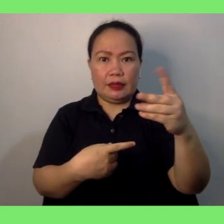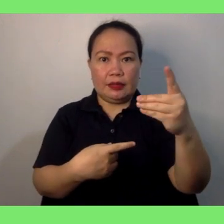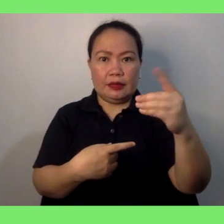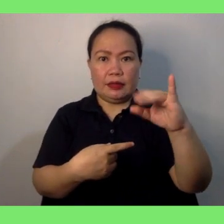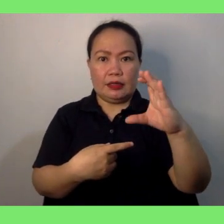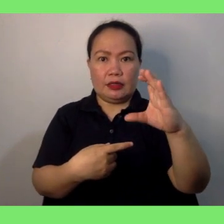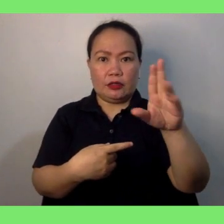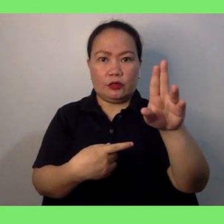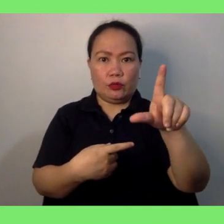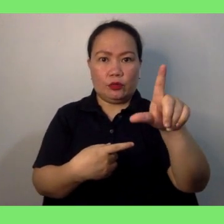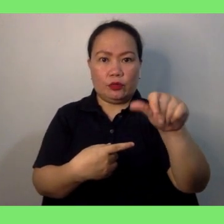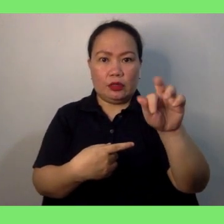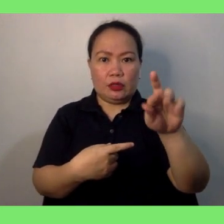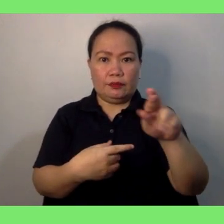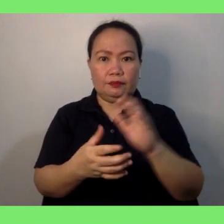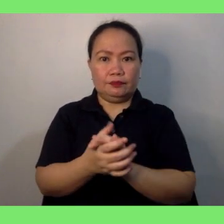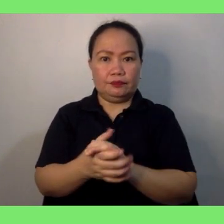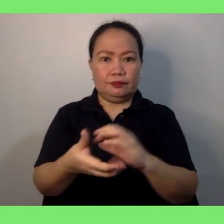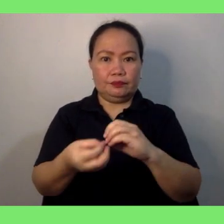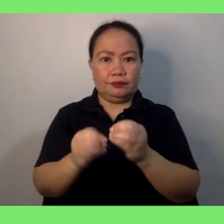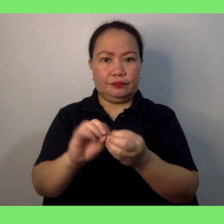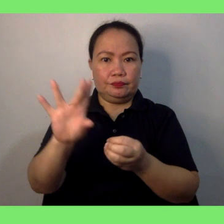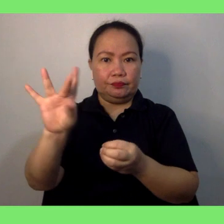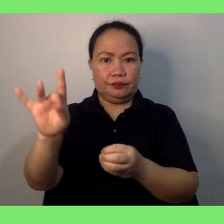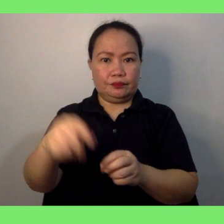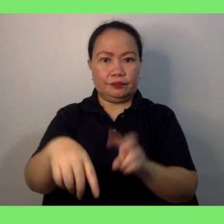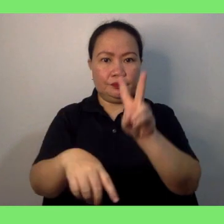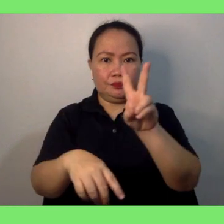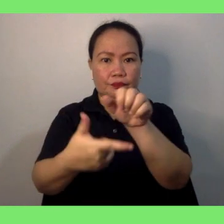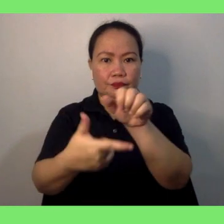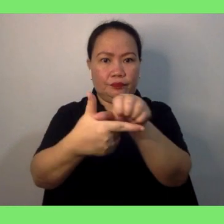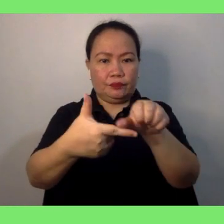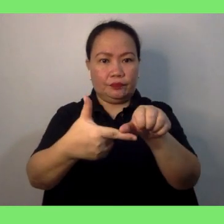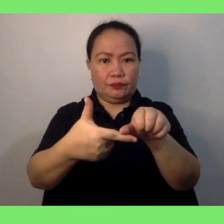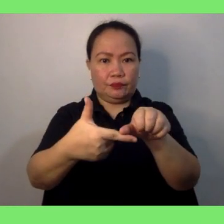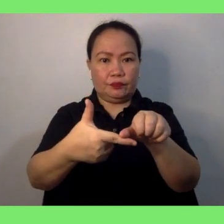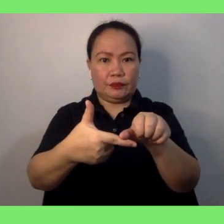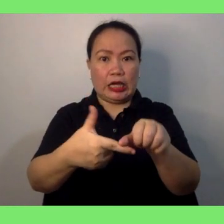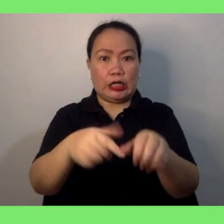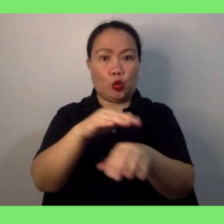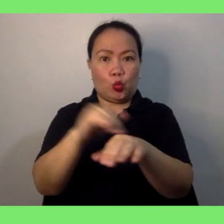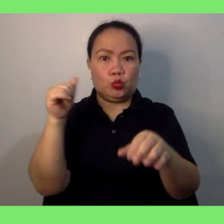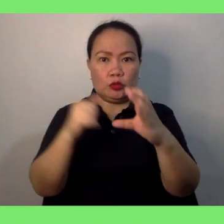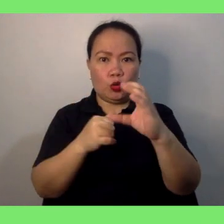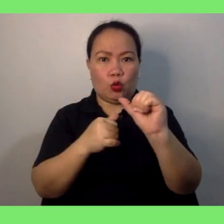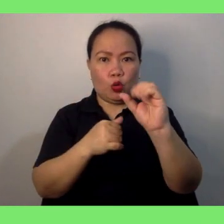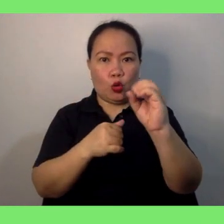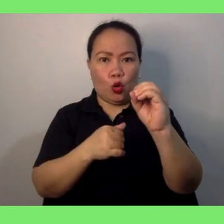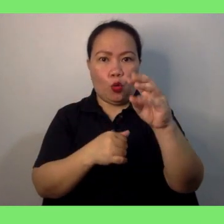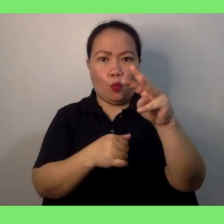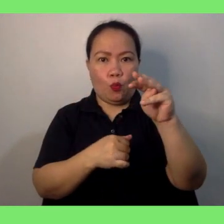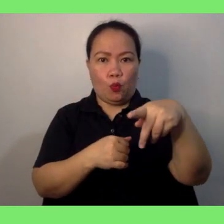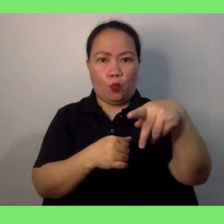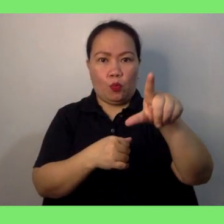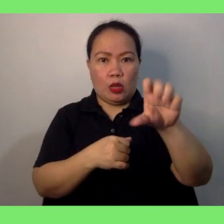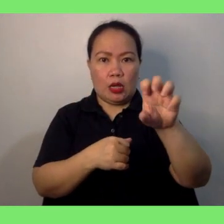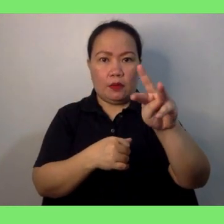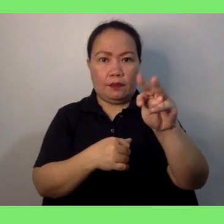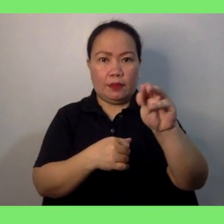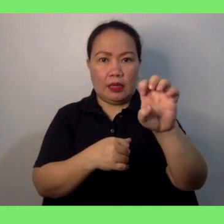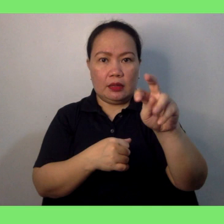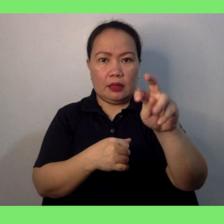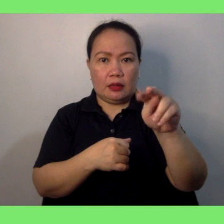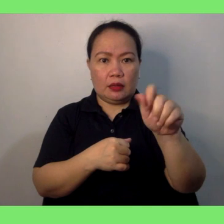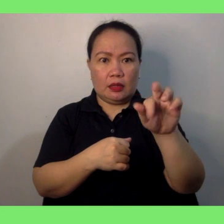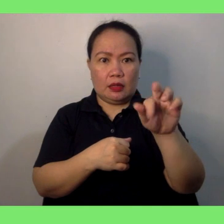coplanar and they meet at a common point, so meron silang point of intersection, then that is intersecting.